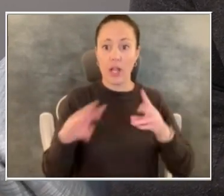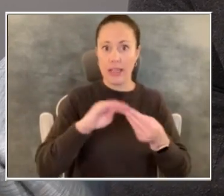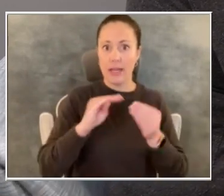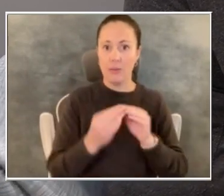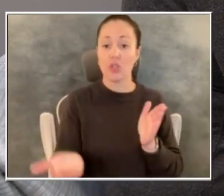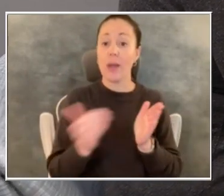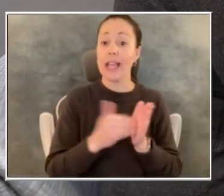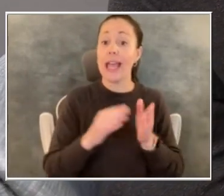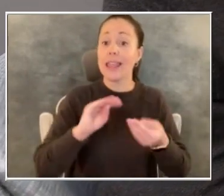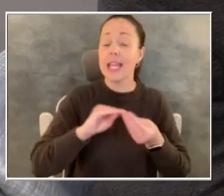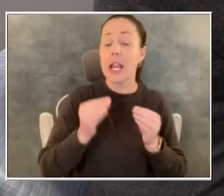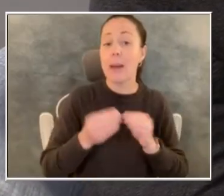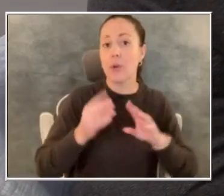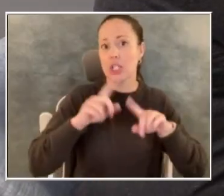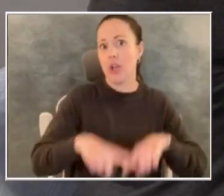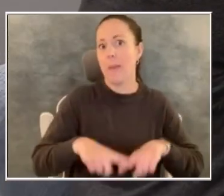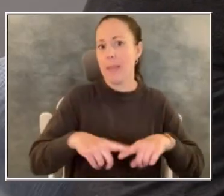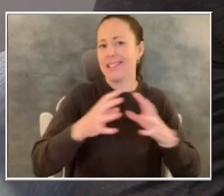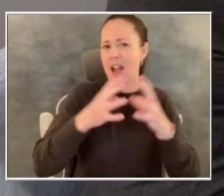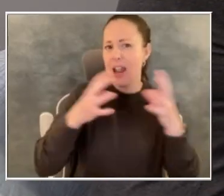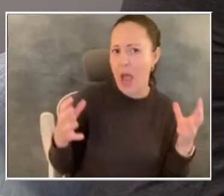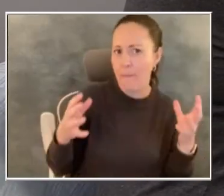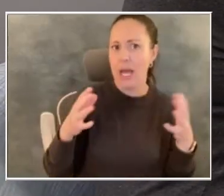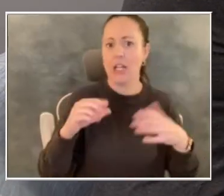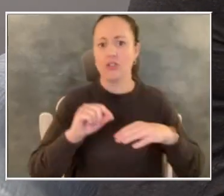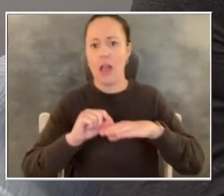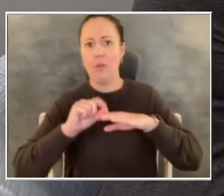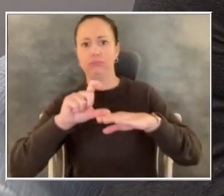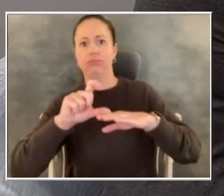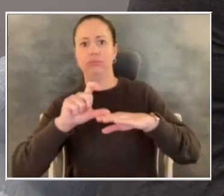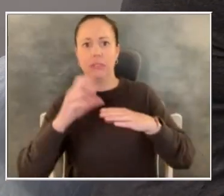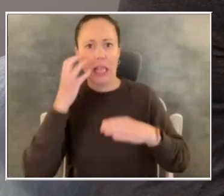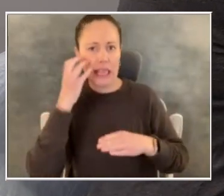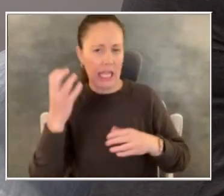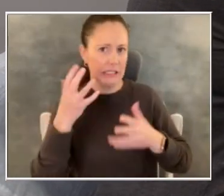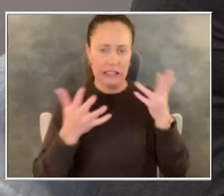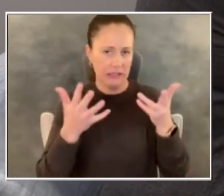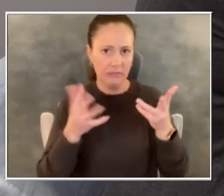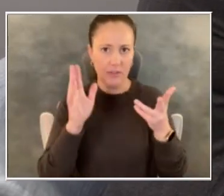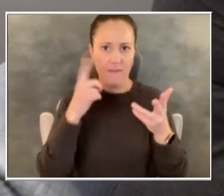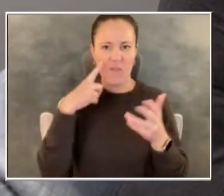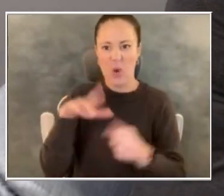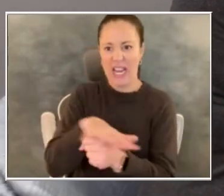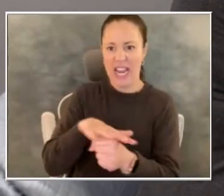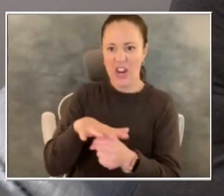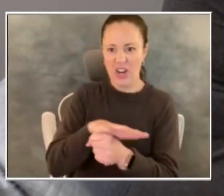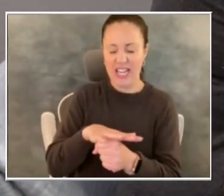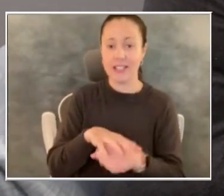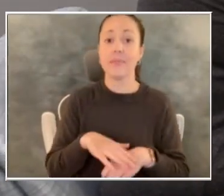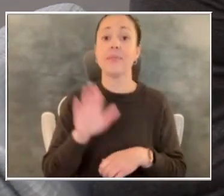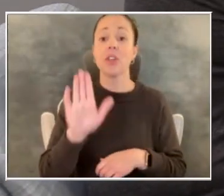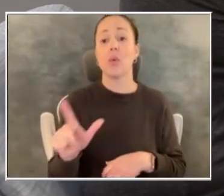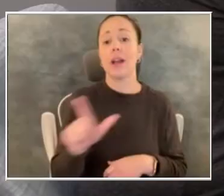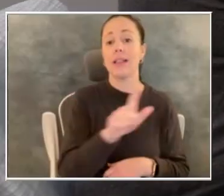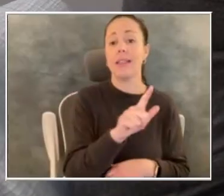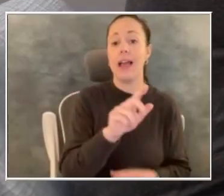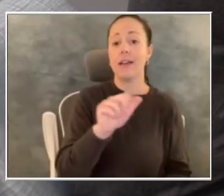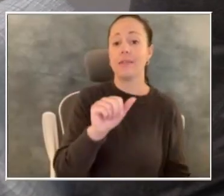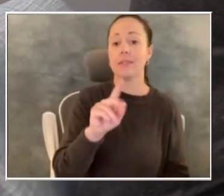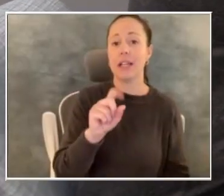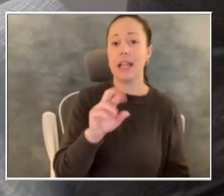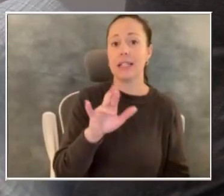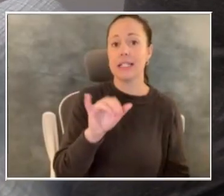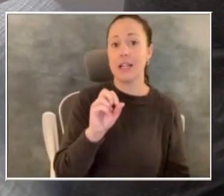are based on the volume and density of the area detected. So in your left anterior descending, which is